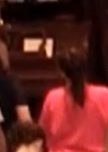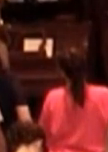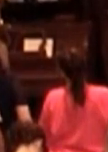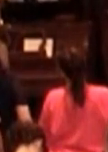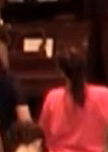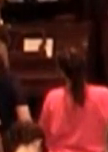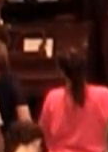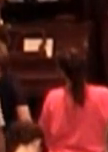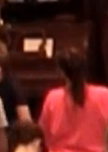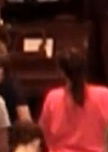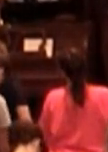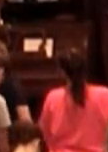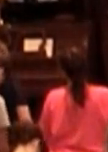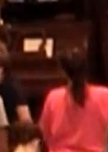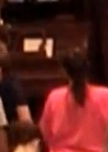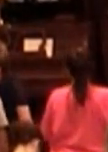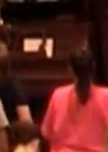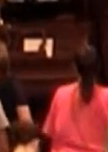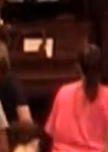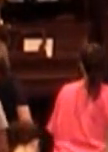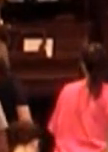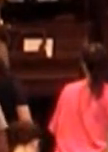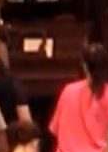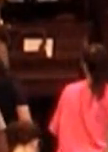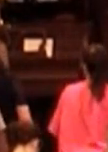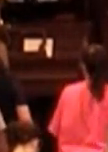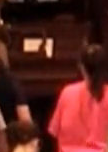amazing power to make changes,